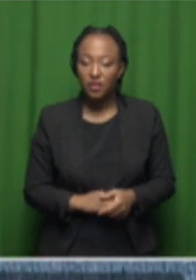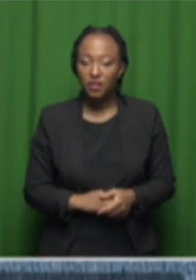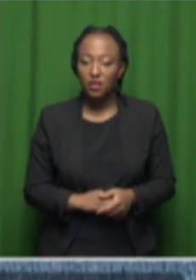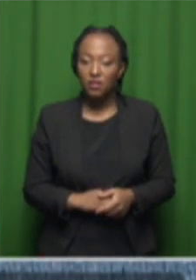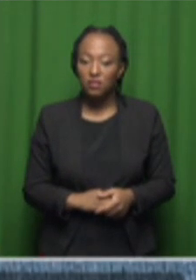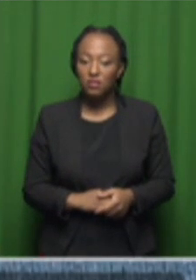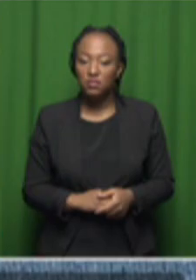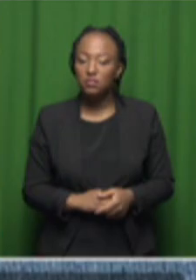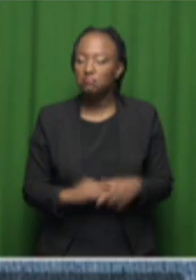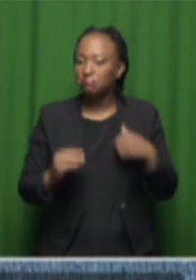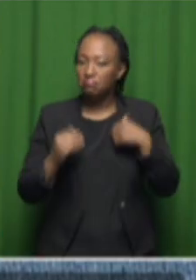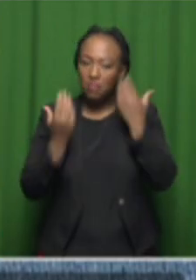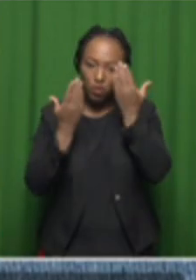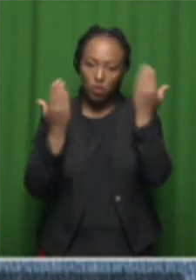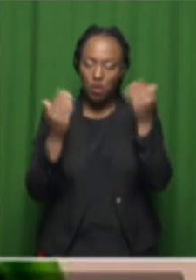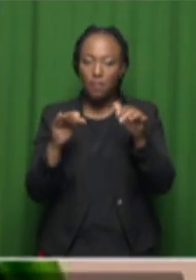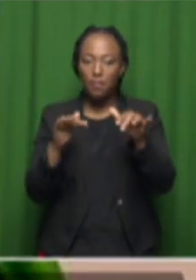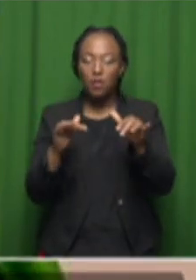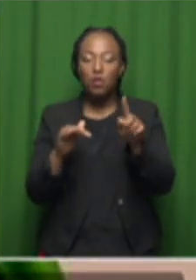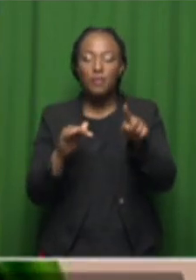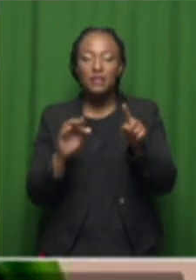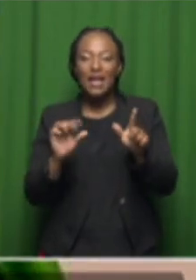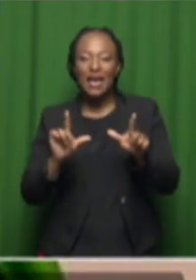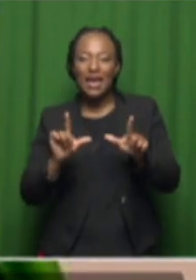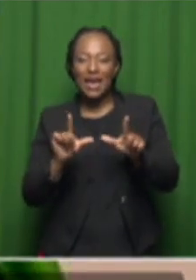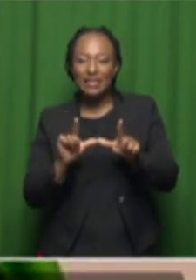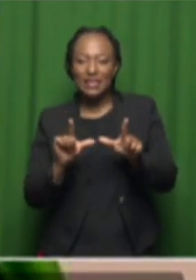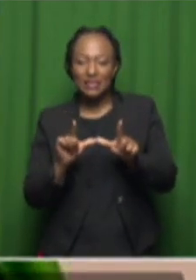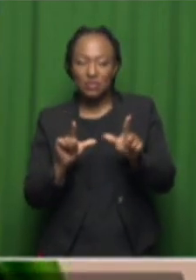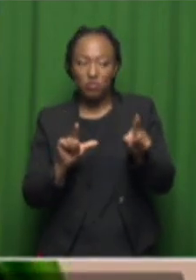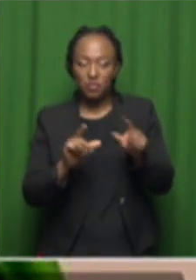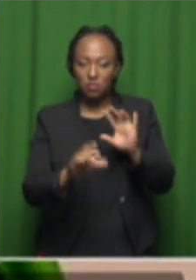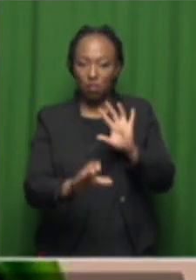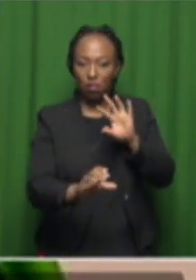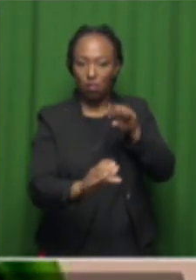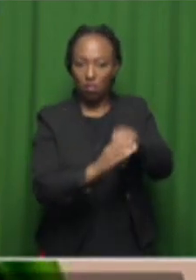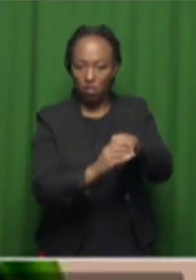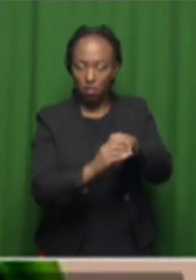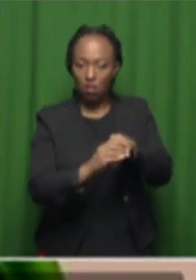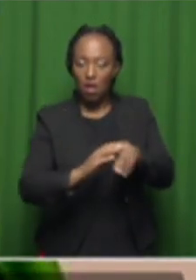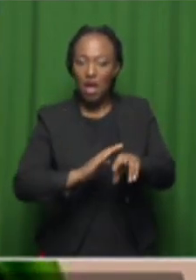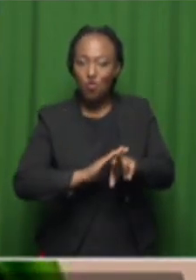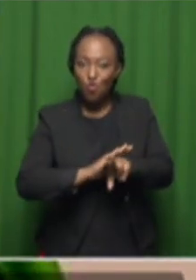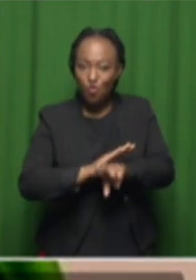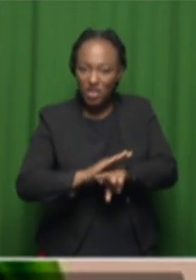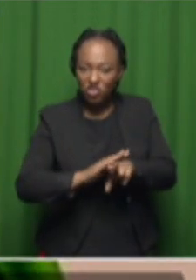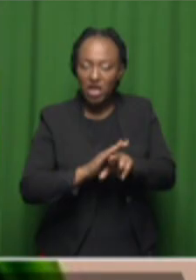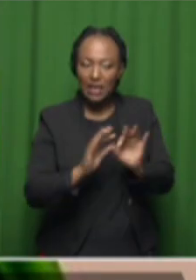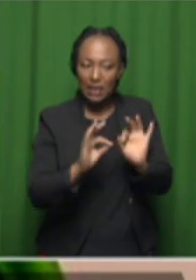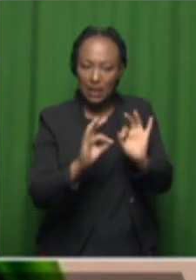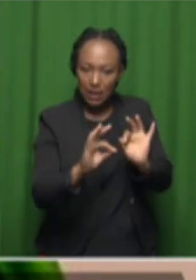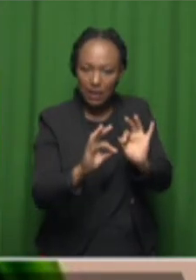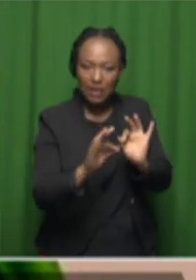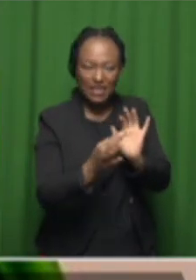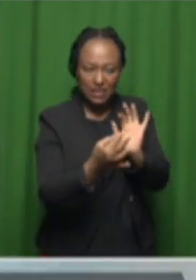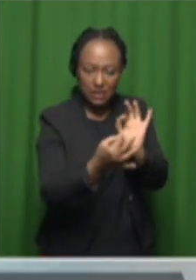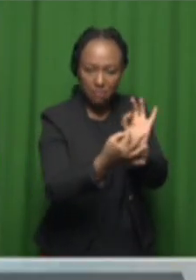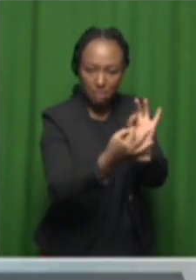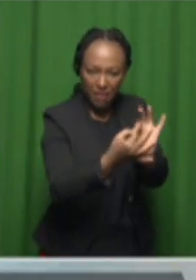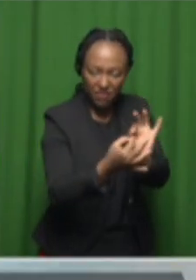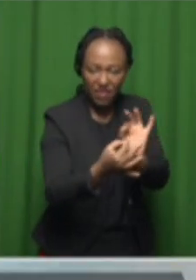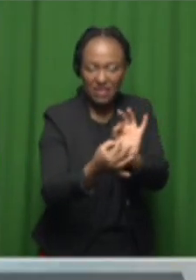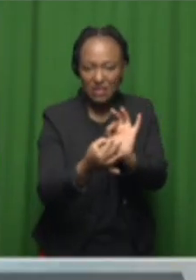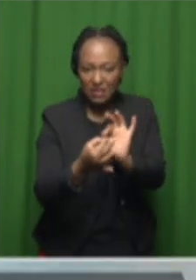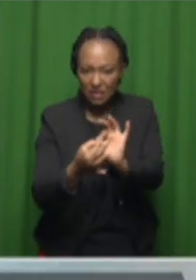people know, but there's these licenses that you have to take part in, and they're region specific. Yes. So in order for somebody to, say,